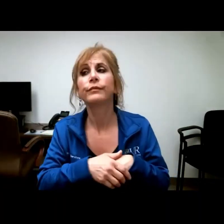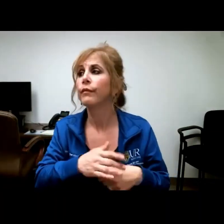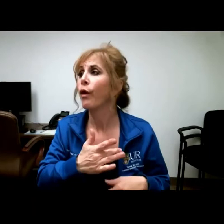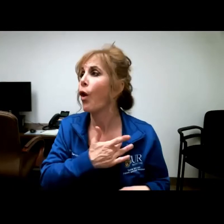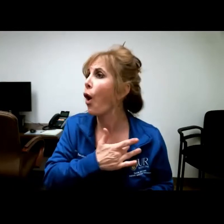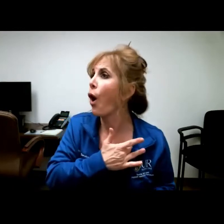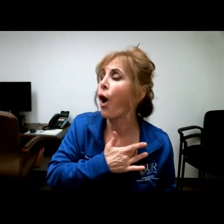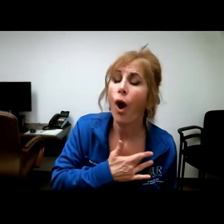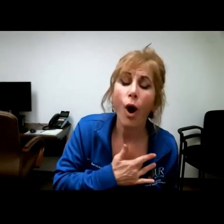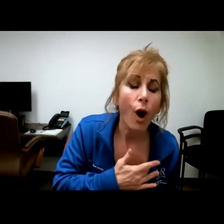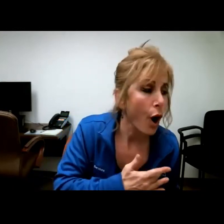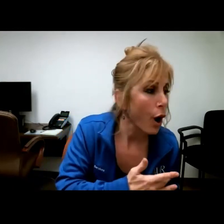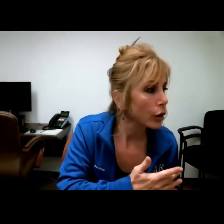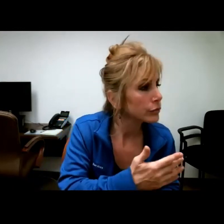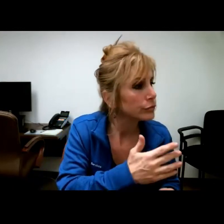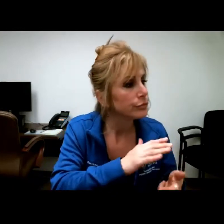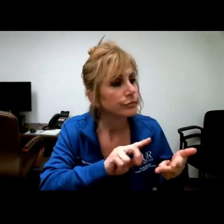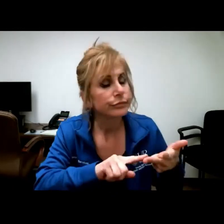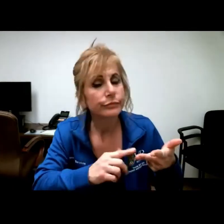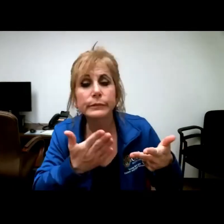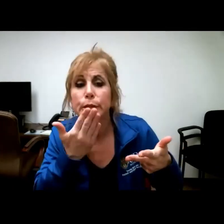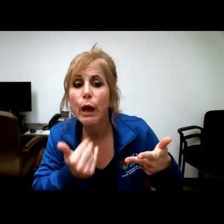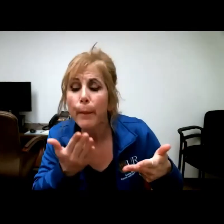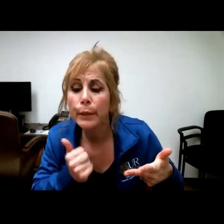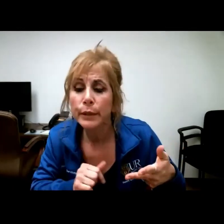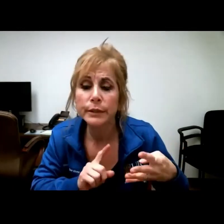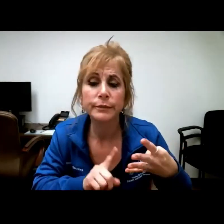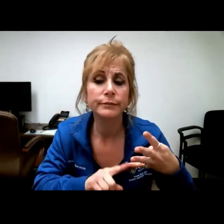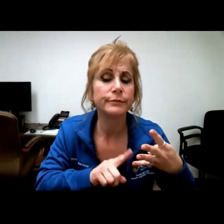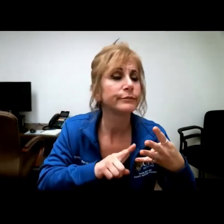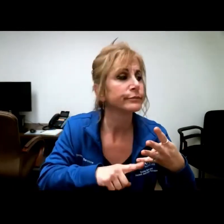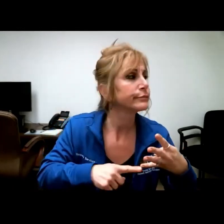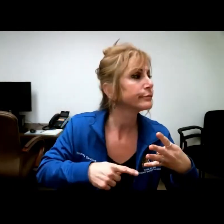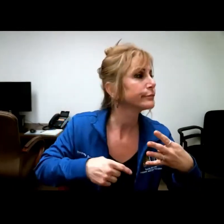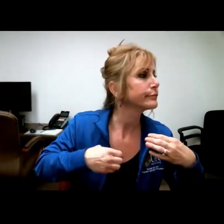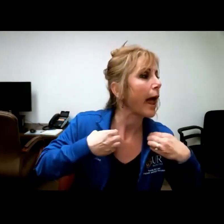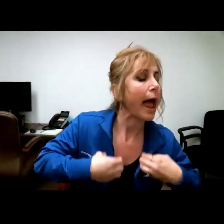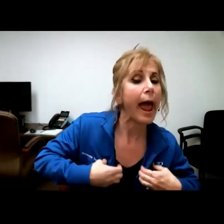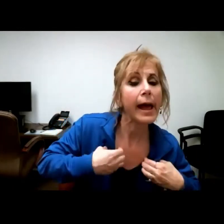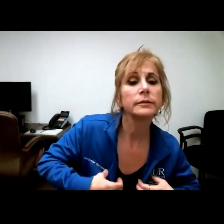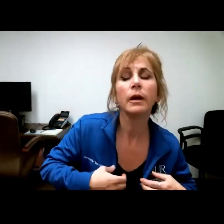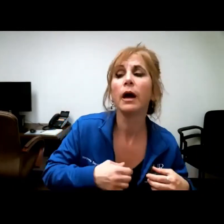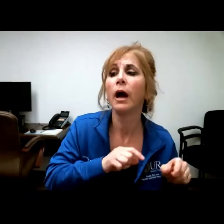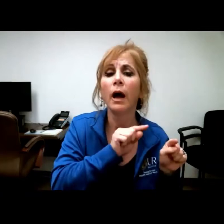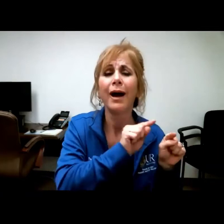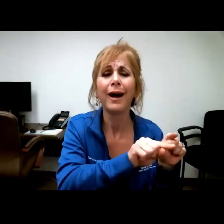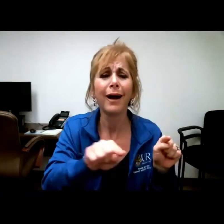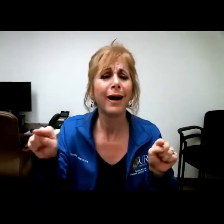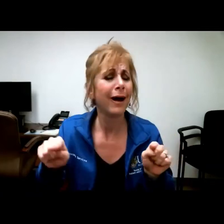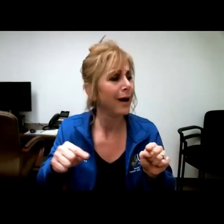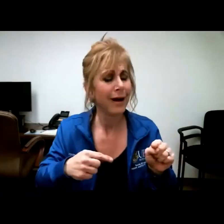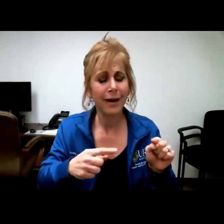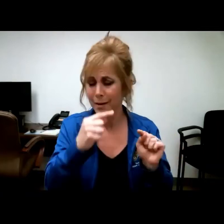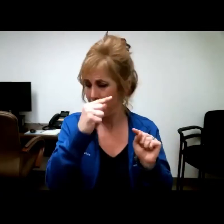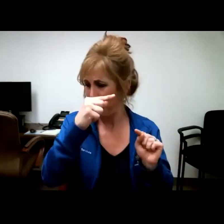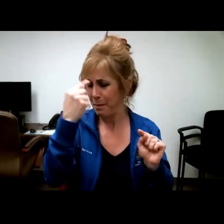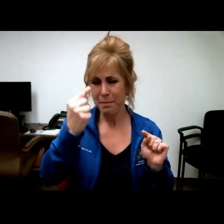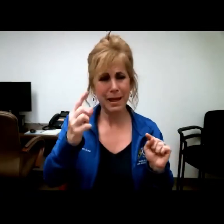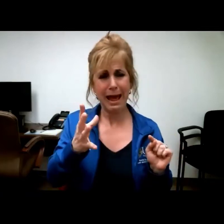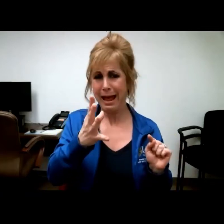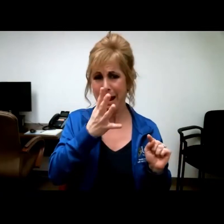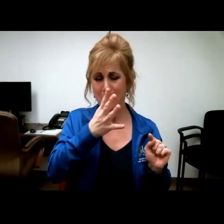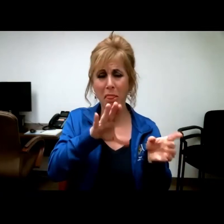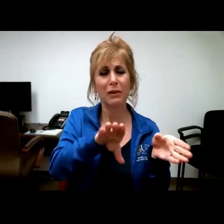disease, diabetes, and asthma. It's behind more Black mothers dying in childbirth and more Black men dying of violence.